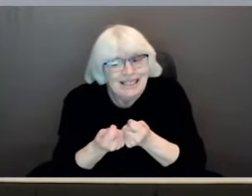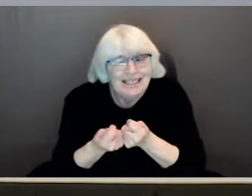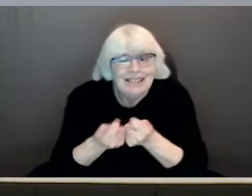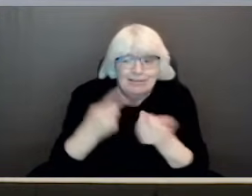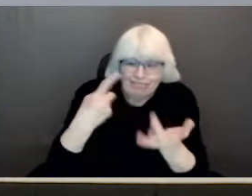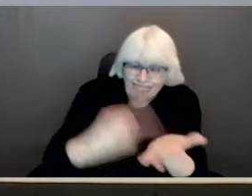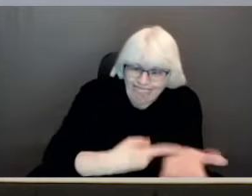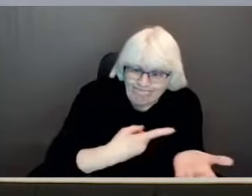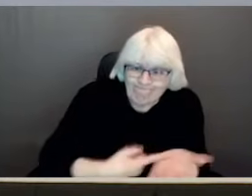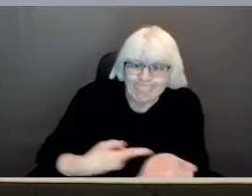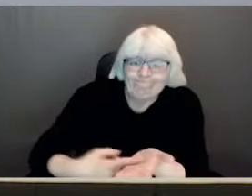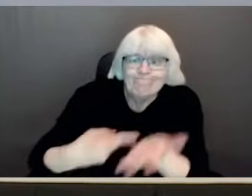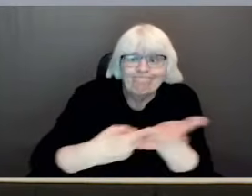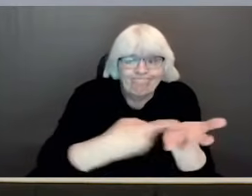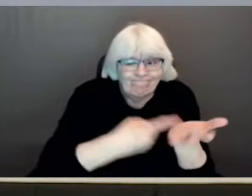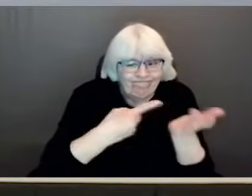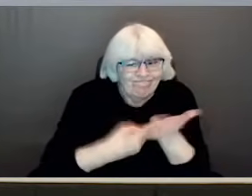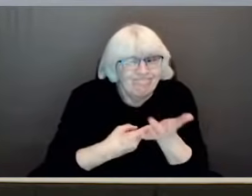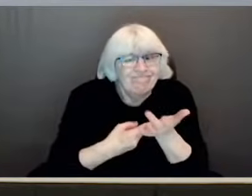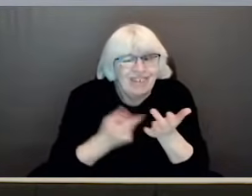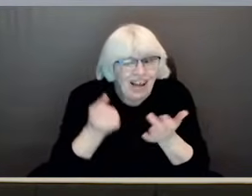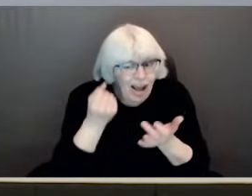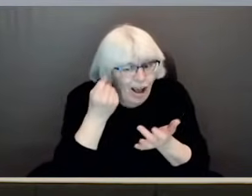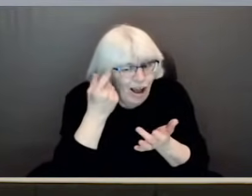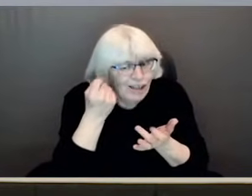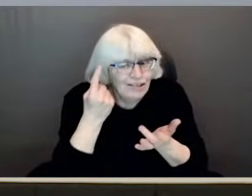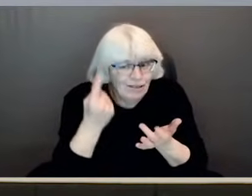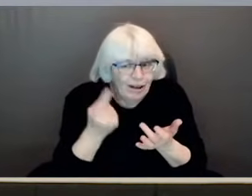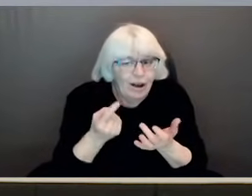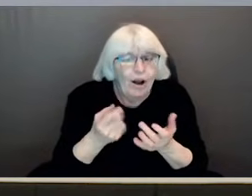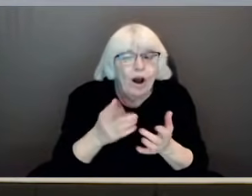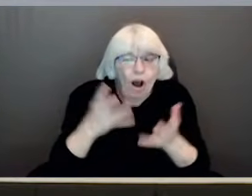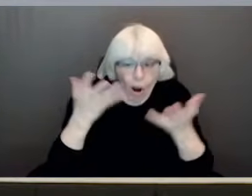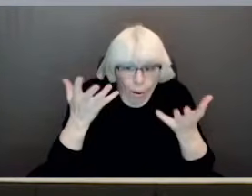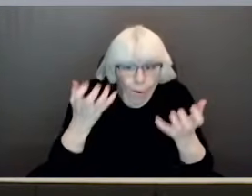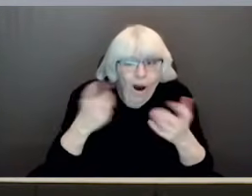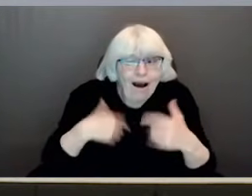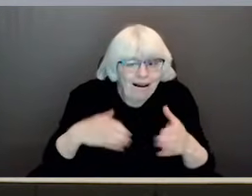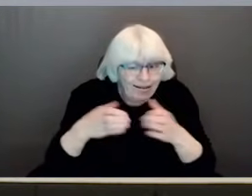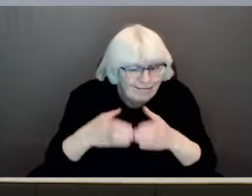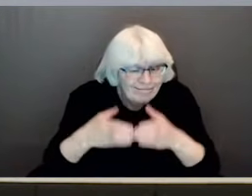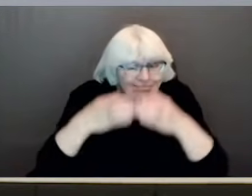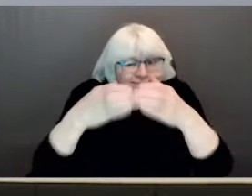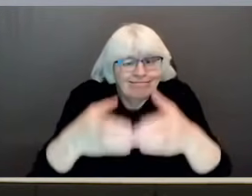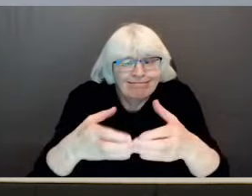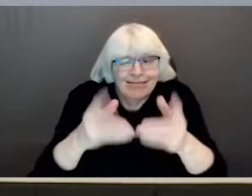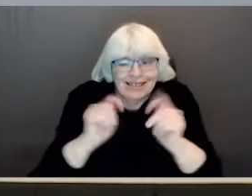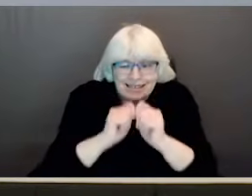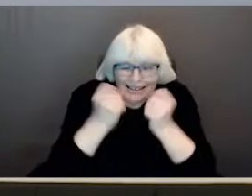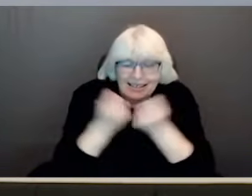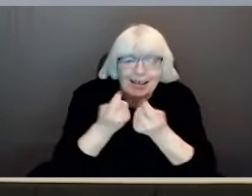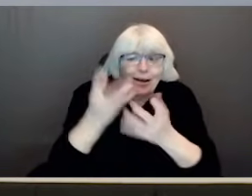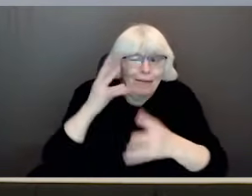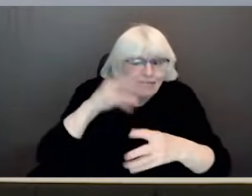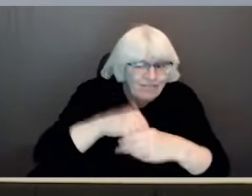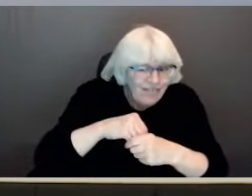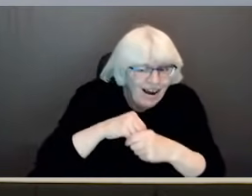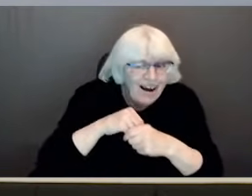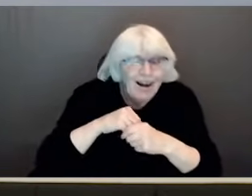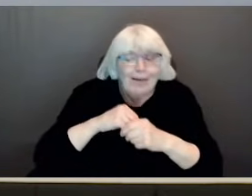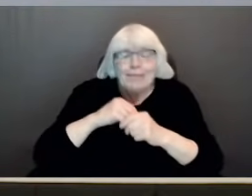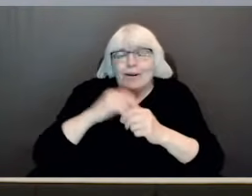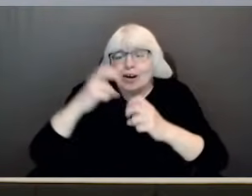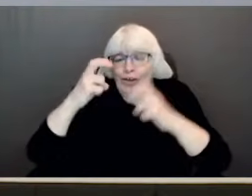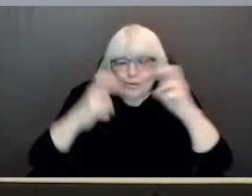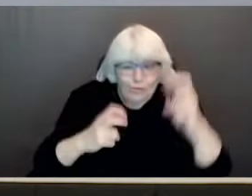teams participating in games and tournaments, but we